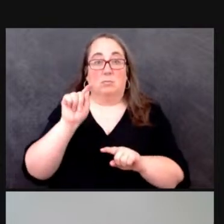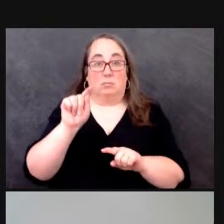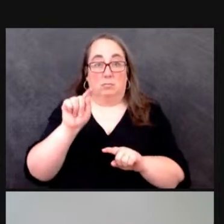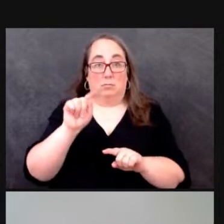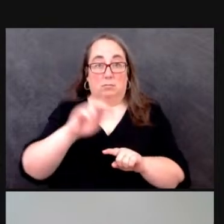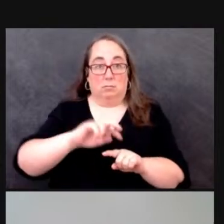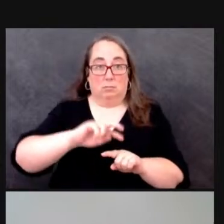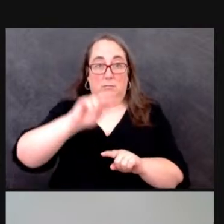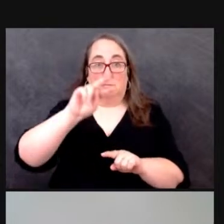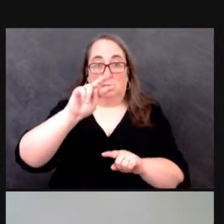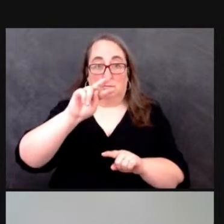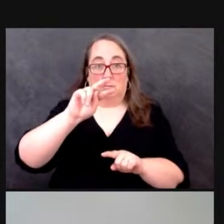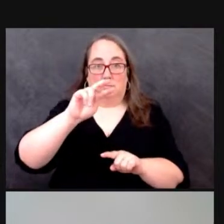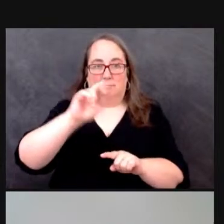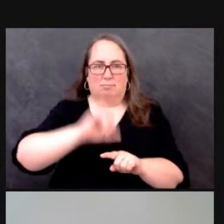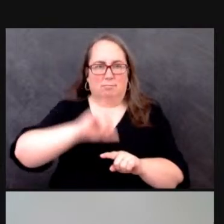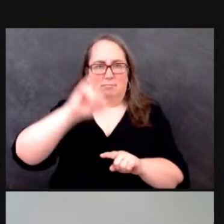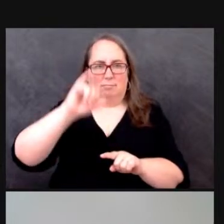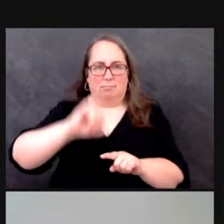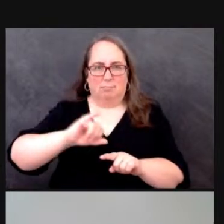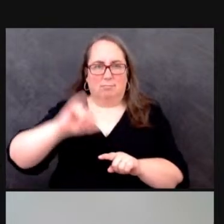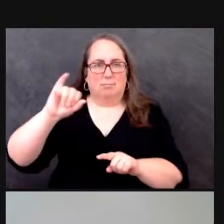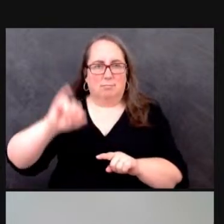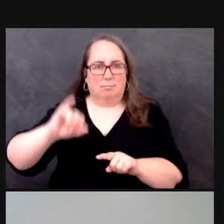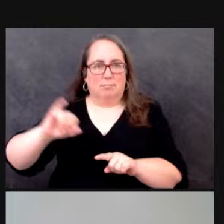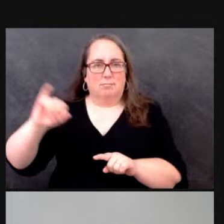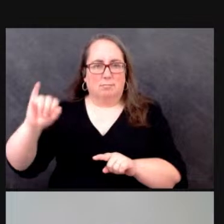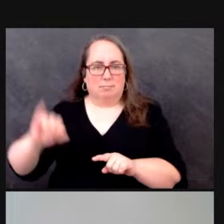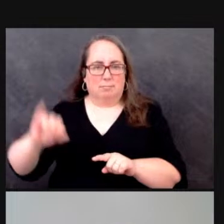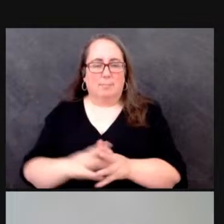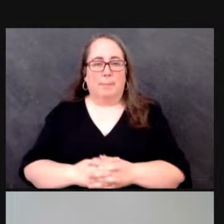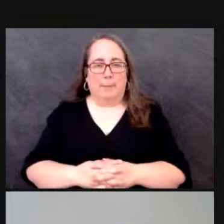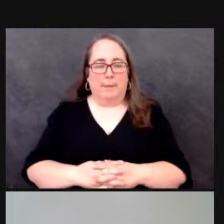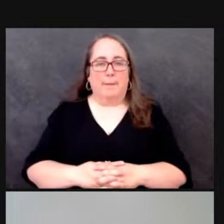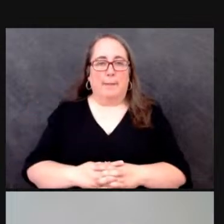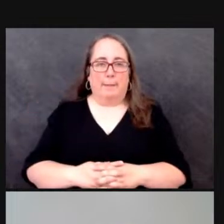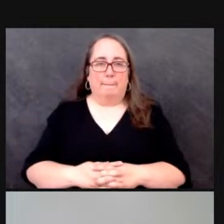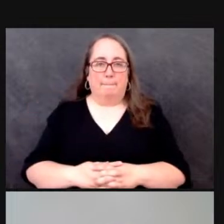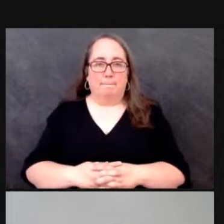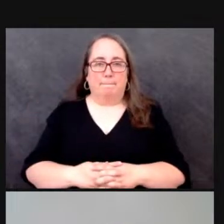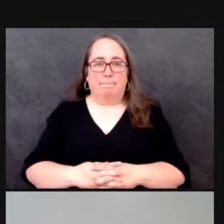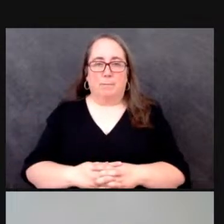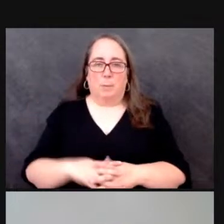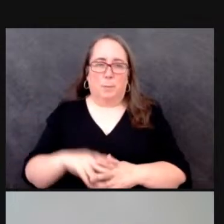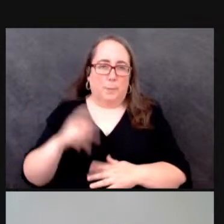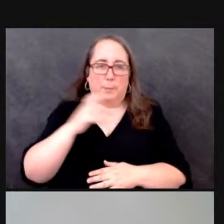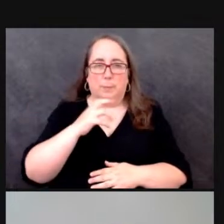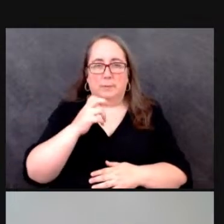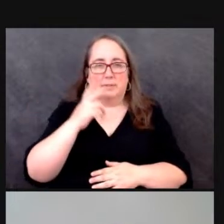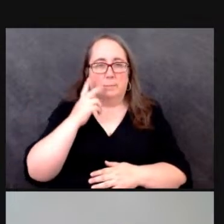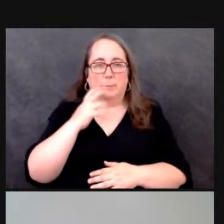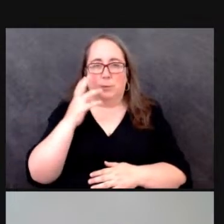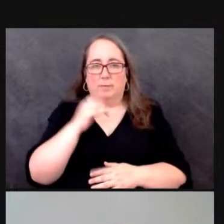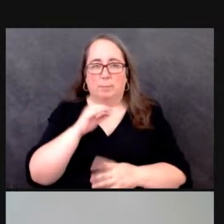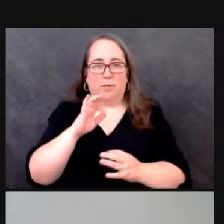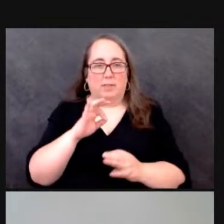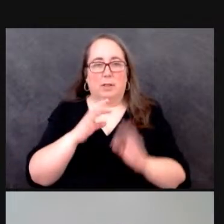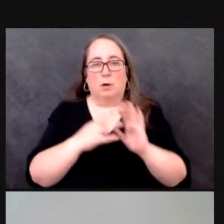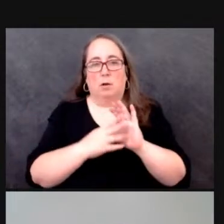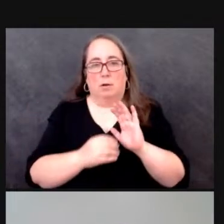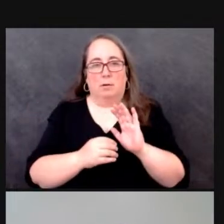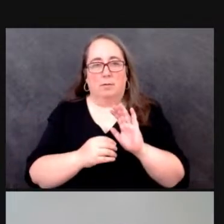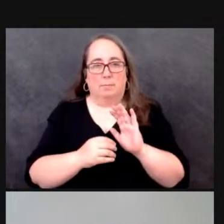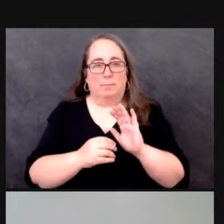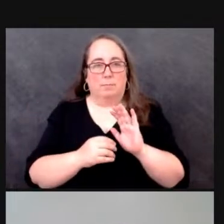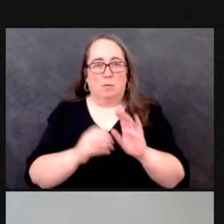Co. and the silver, that piece that you can see how they so dutifully and perfectly replicated that